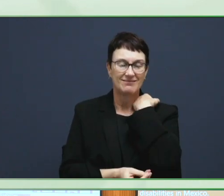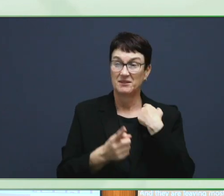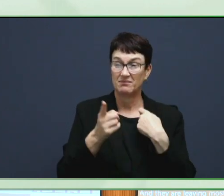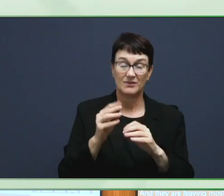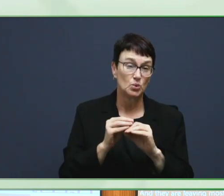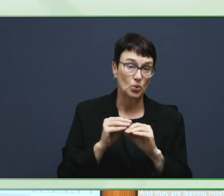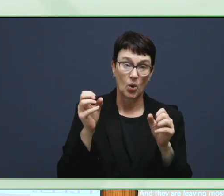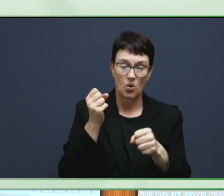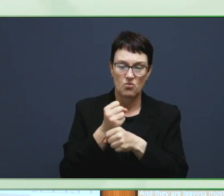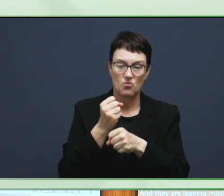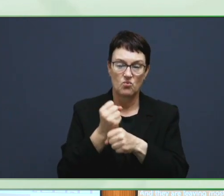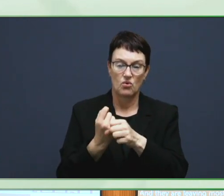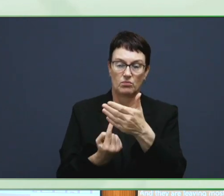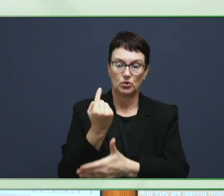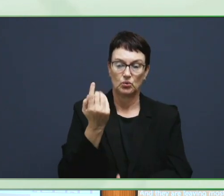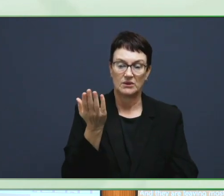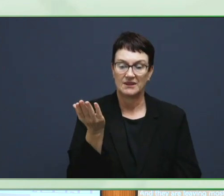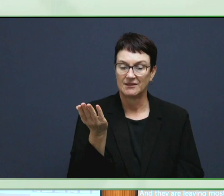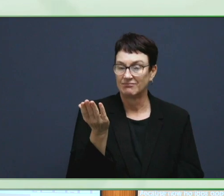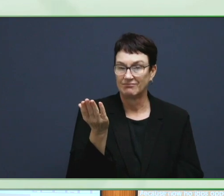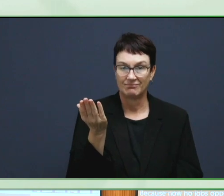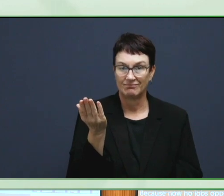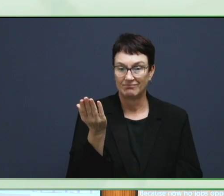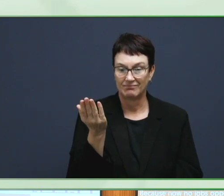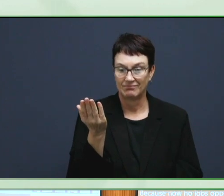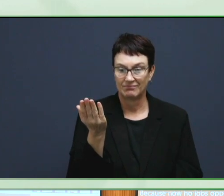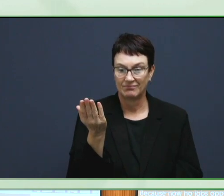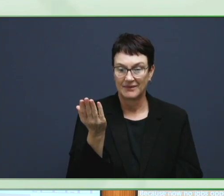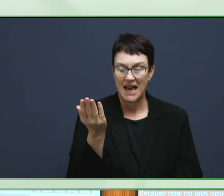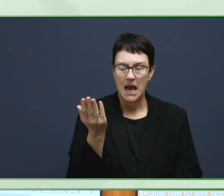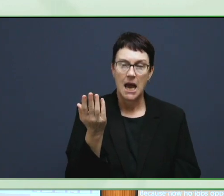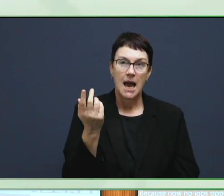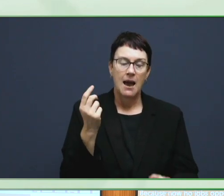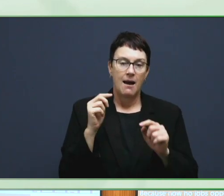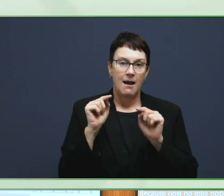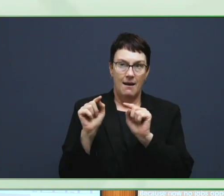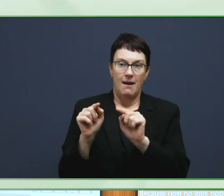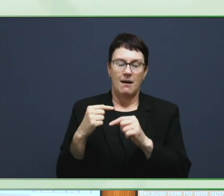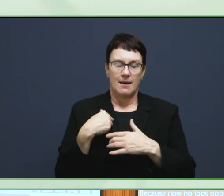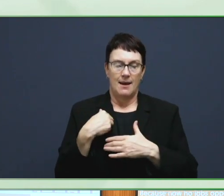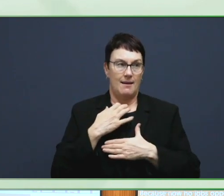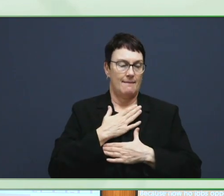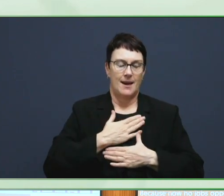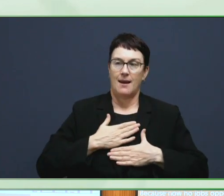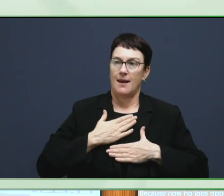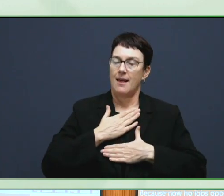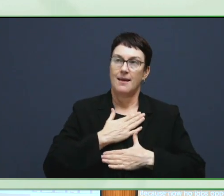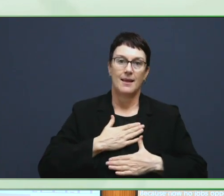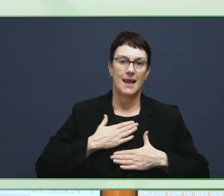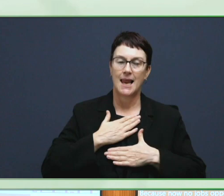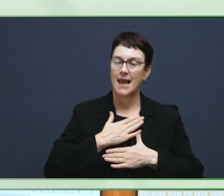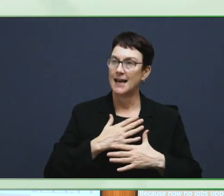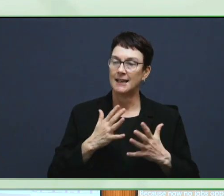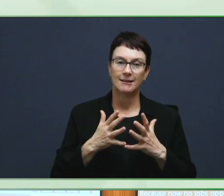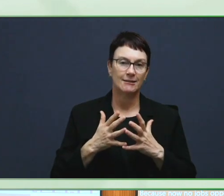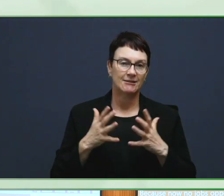opportunities. And that makes me feel more depressed.